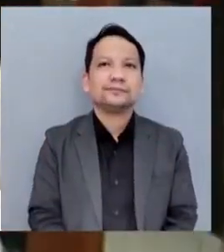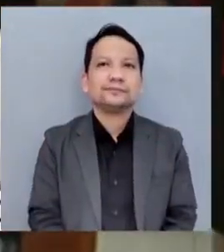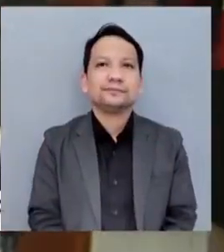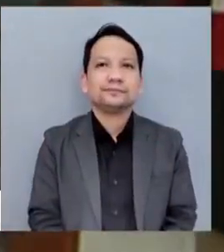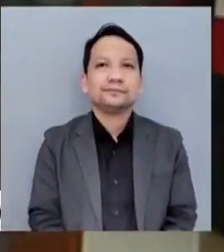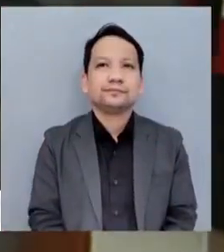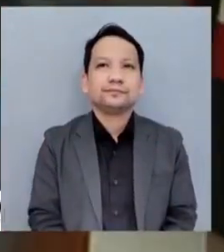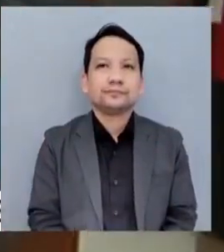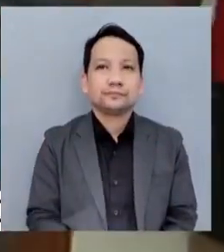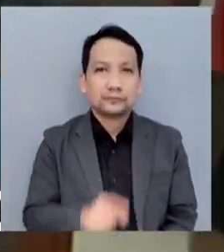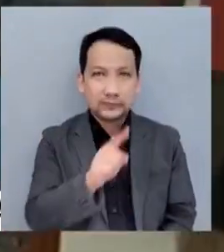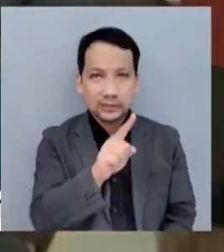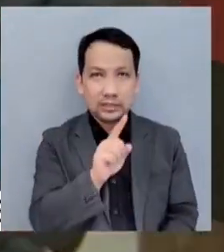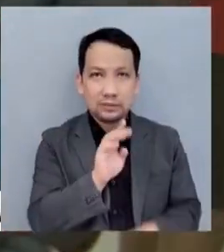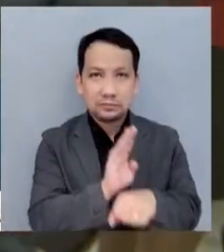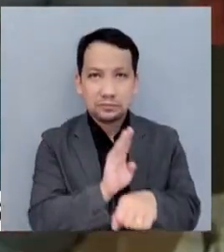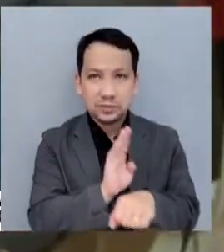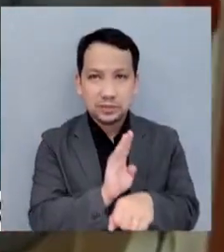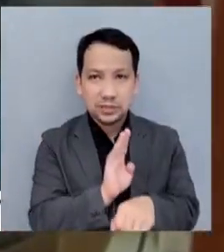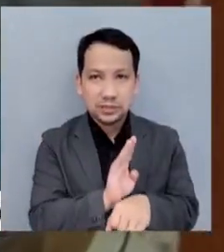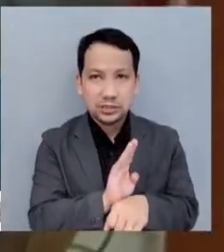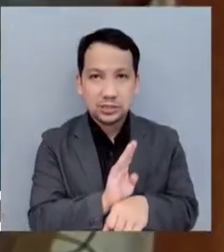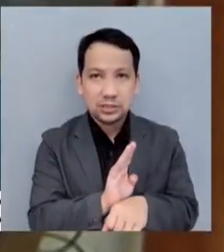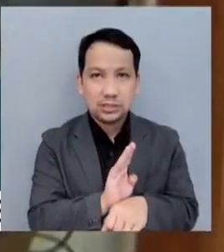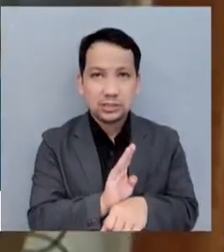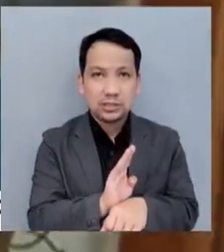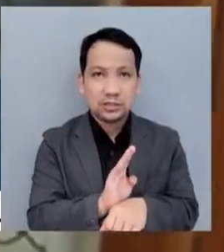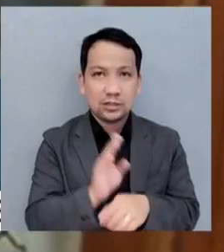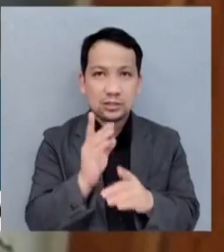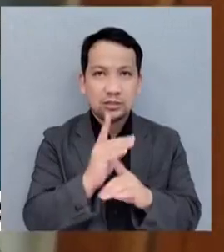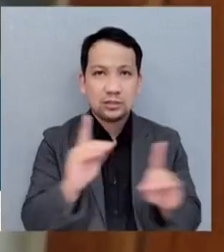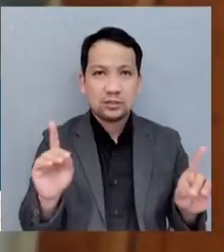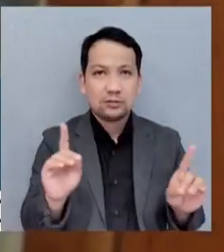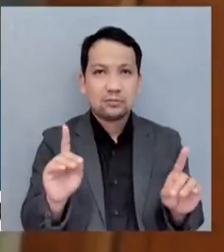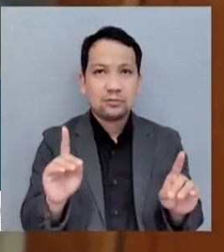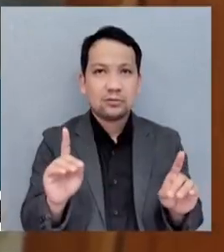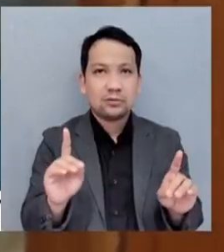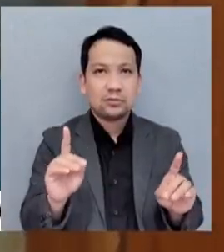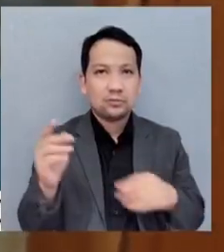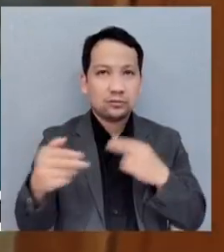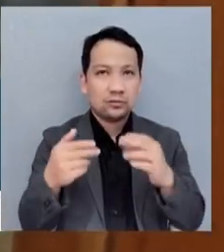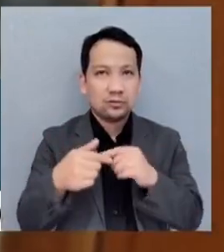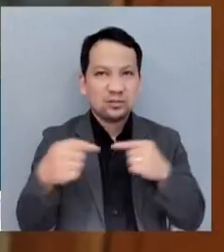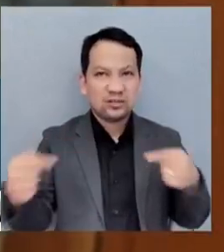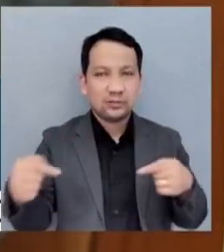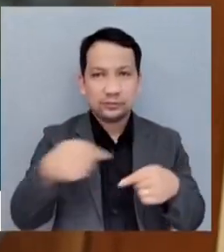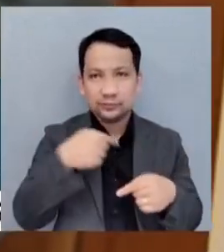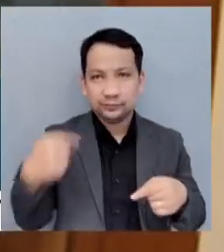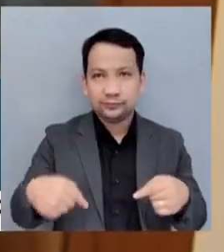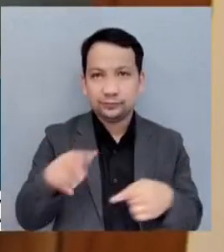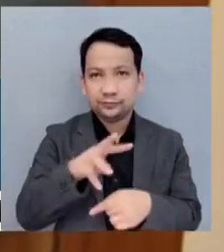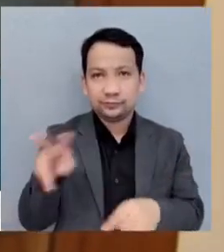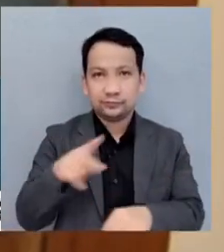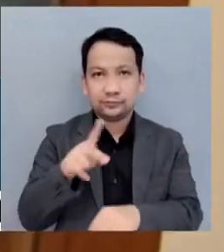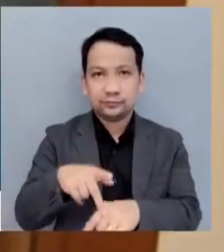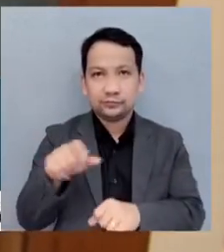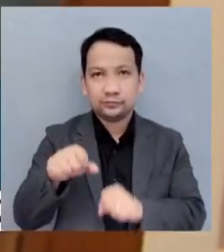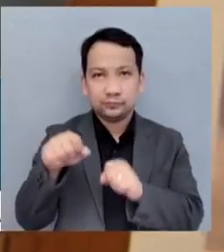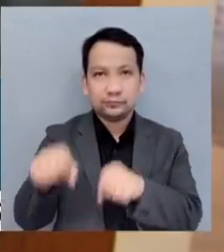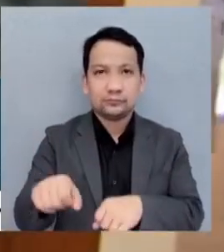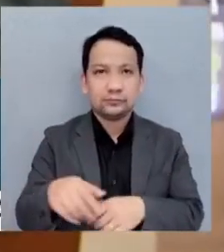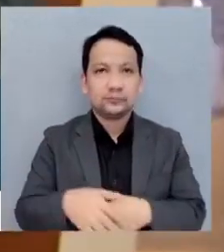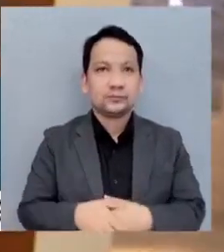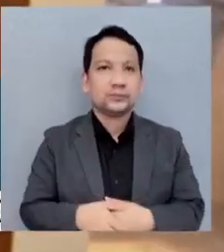A businessman, a diplomat, and a patriot who did not back down against China's incursions in the West Philippine Sea. When there's an